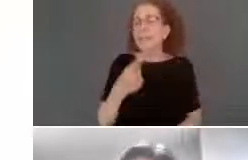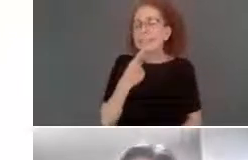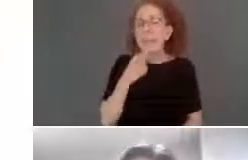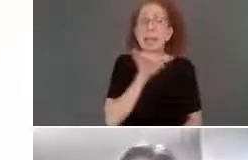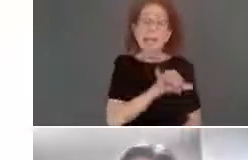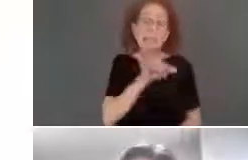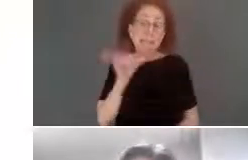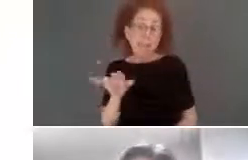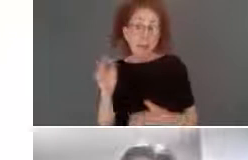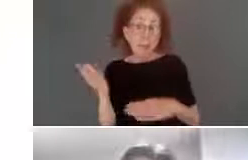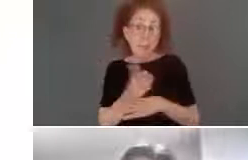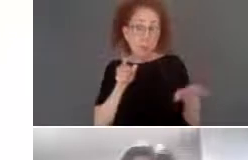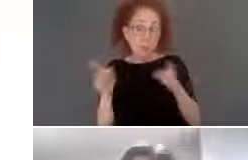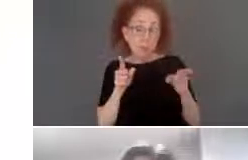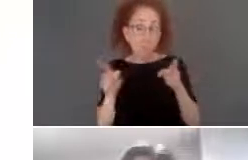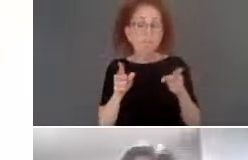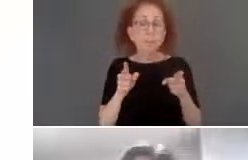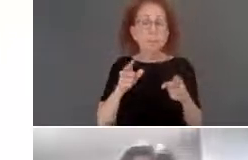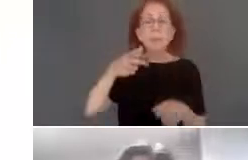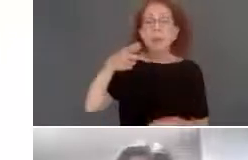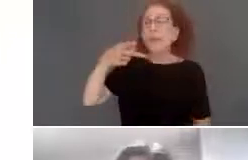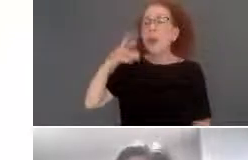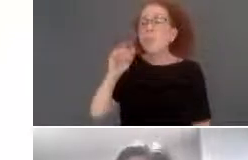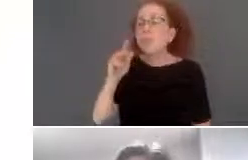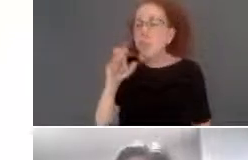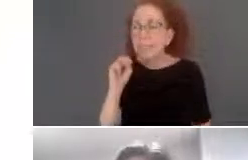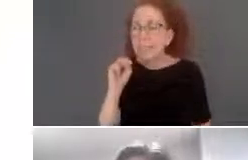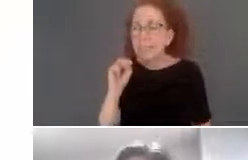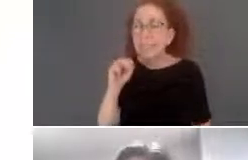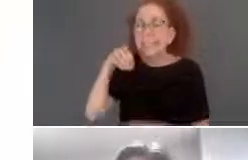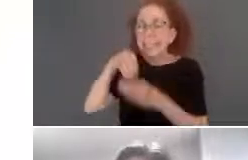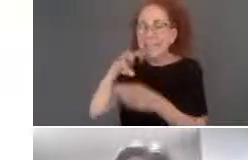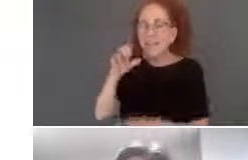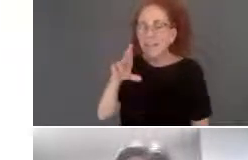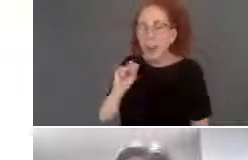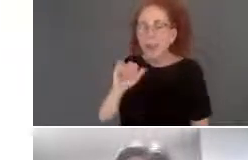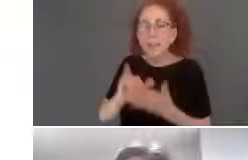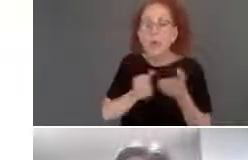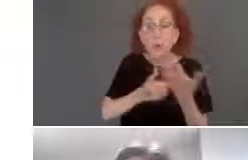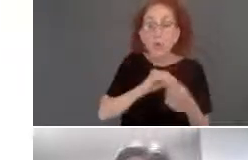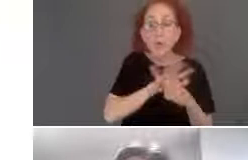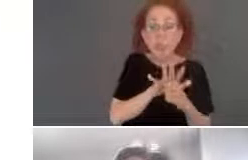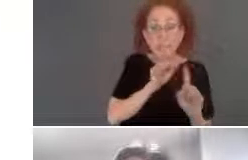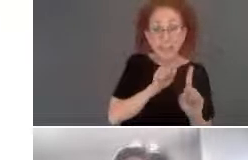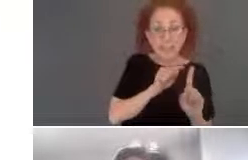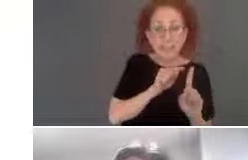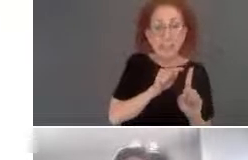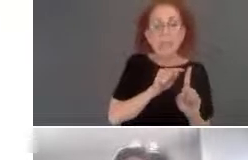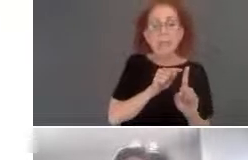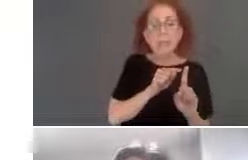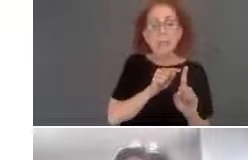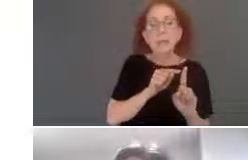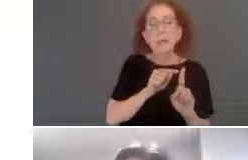between the protein, the spike protein of the virus that causes COVID, which is the